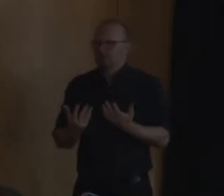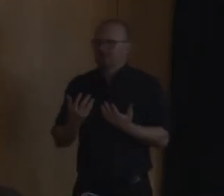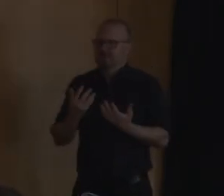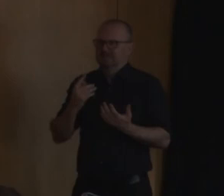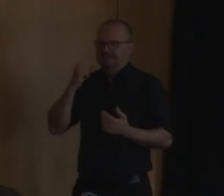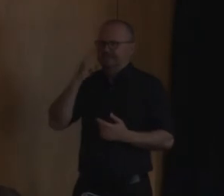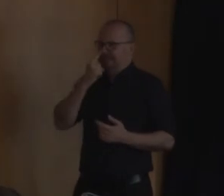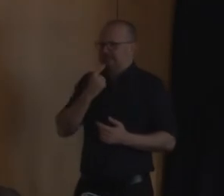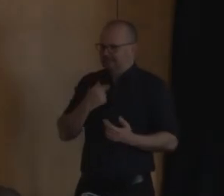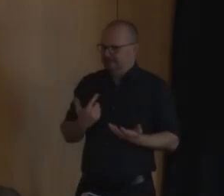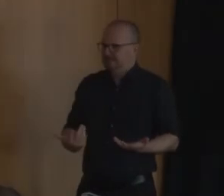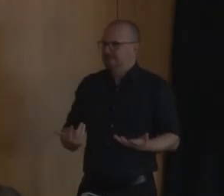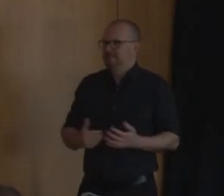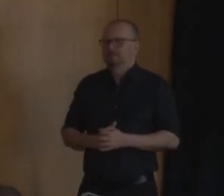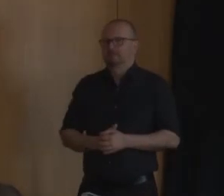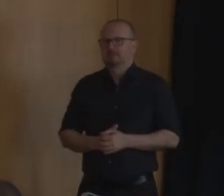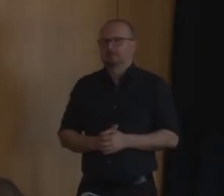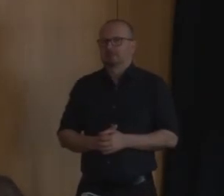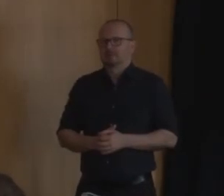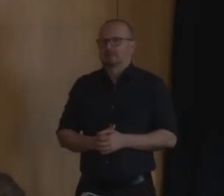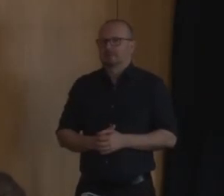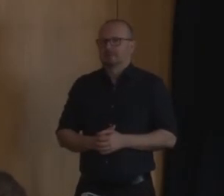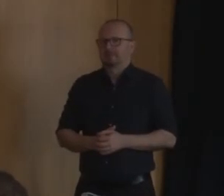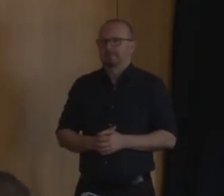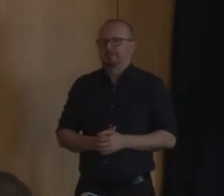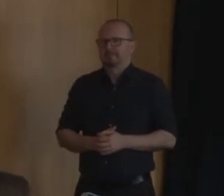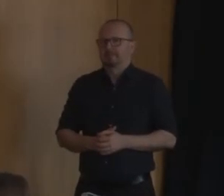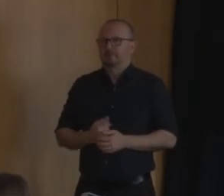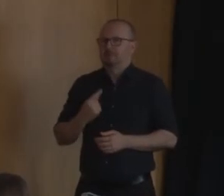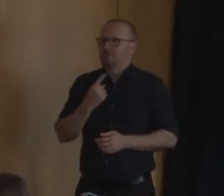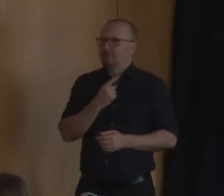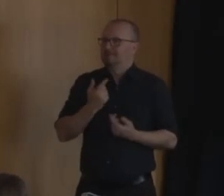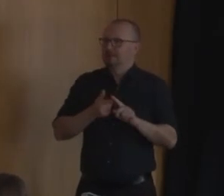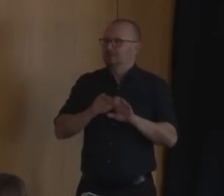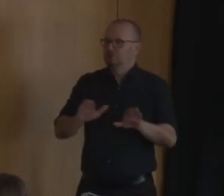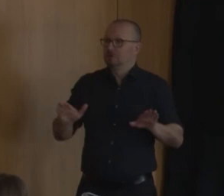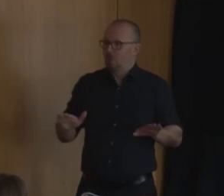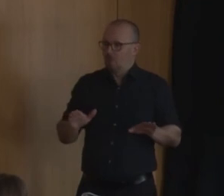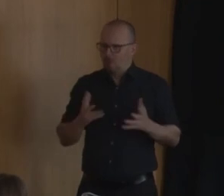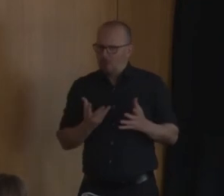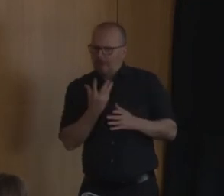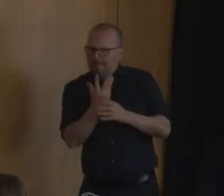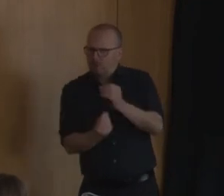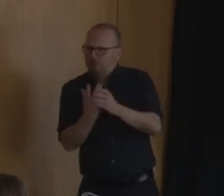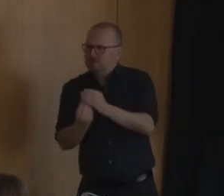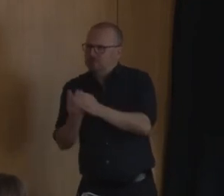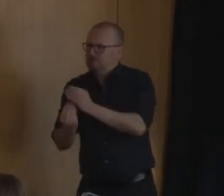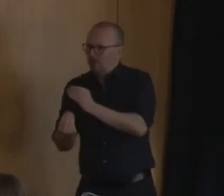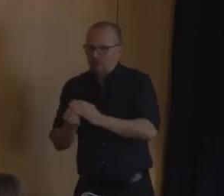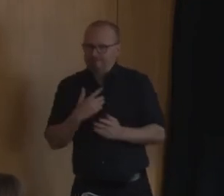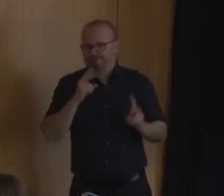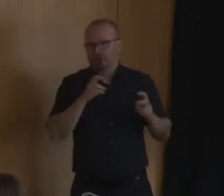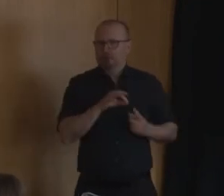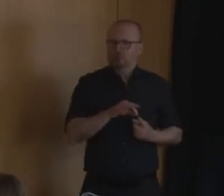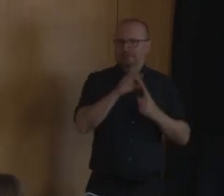journey. So each space in Te Taiao is to some degree immersive. After Unique NZ, which is a bit like a forest